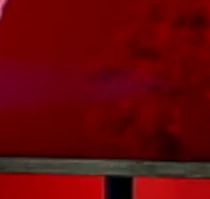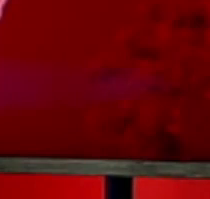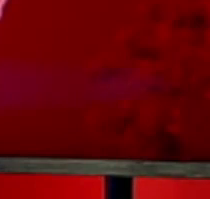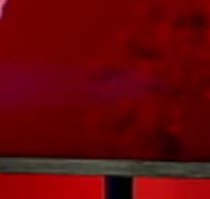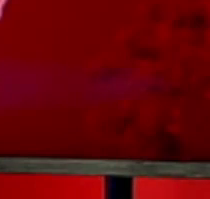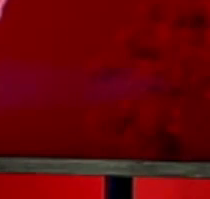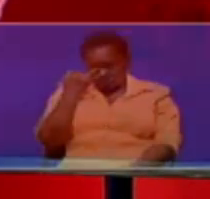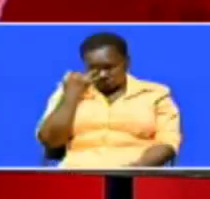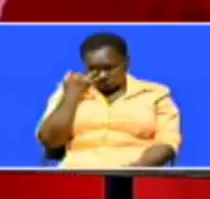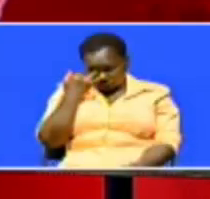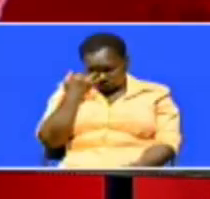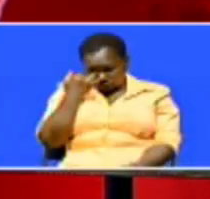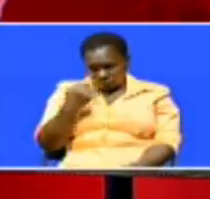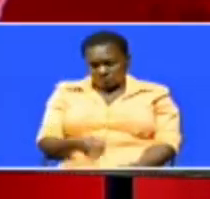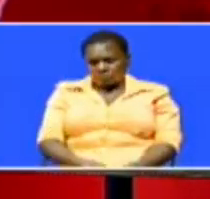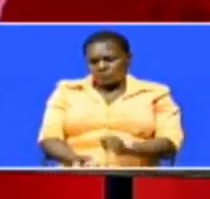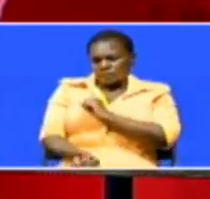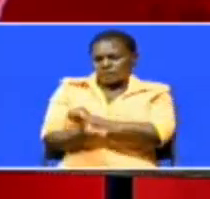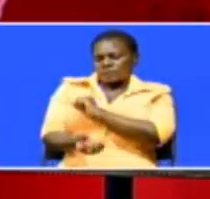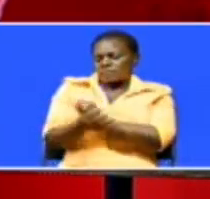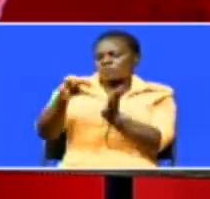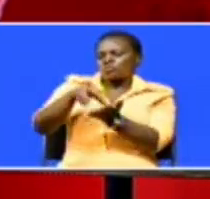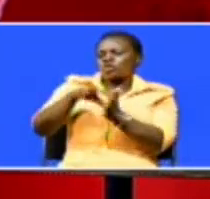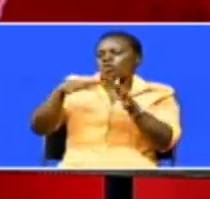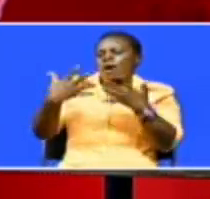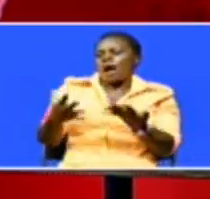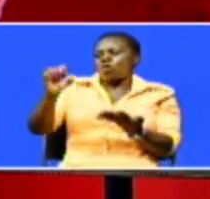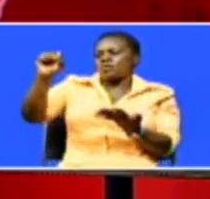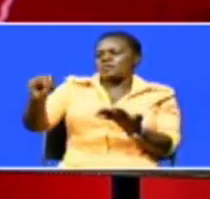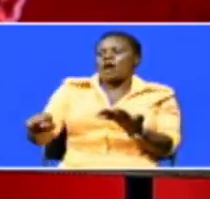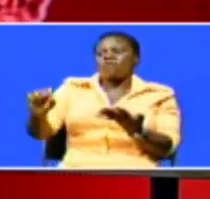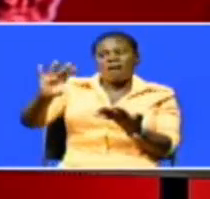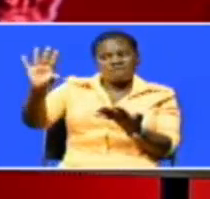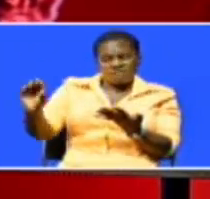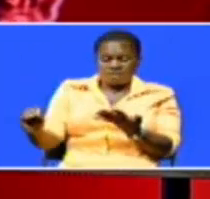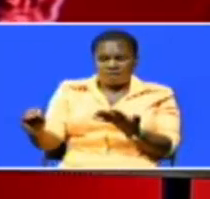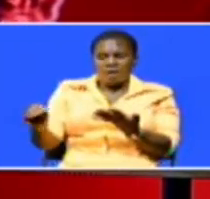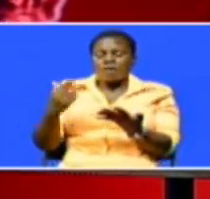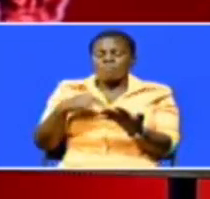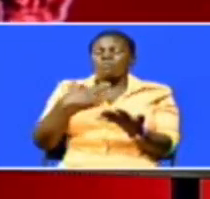South Africa, to just paint for us a picture of that situation which many people on the continent want to follow very